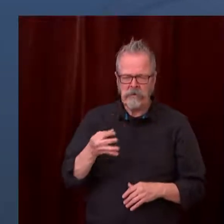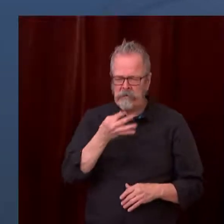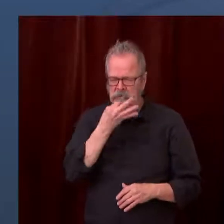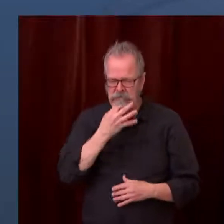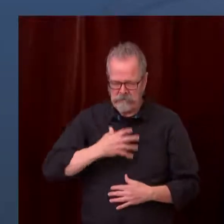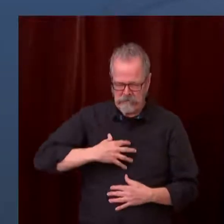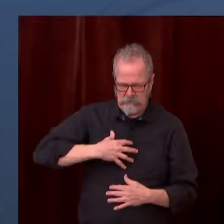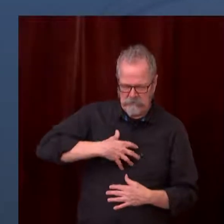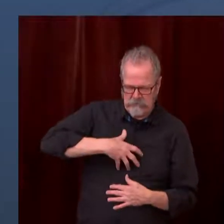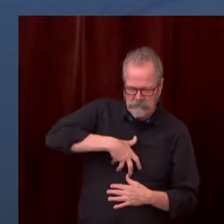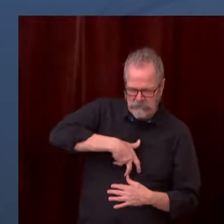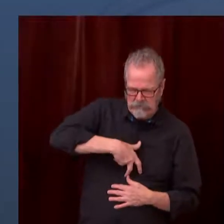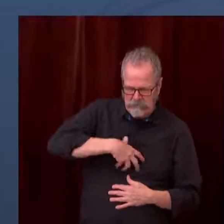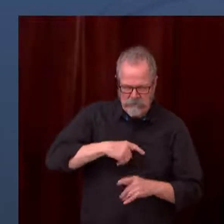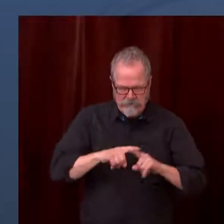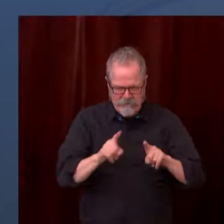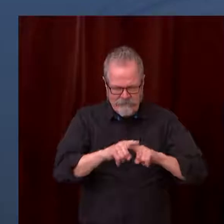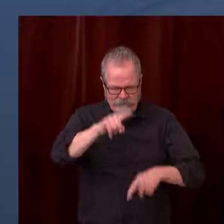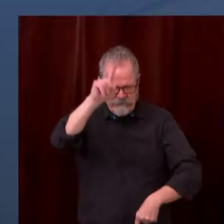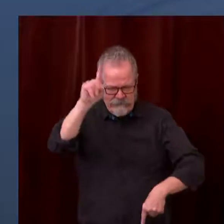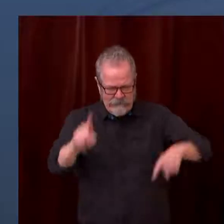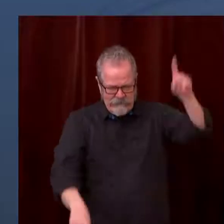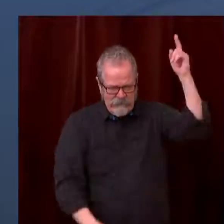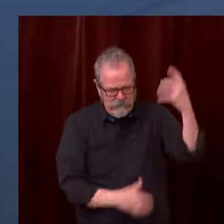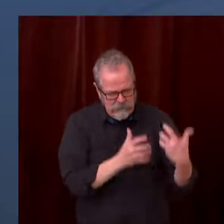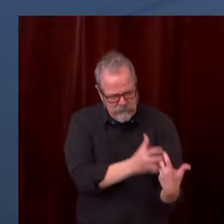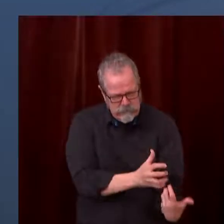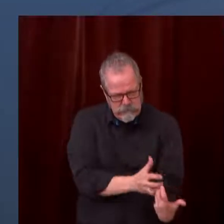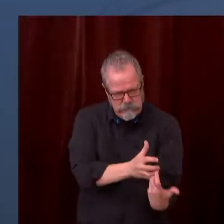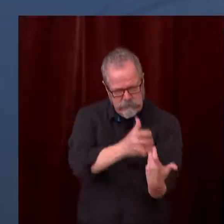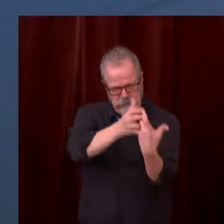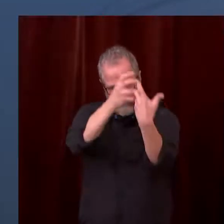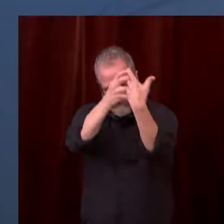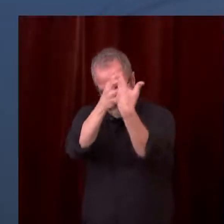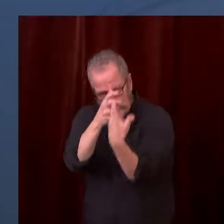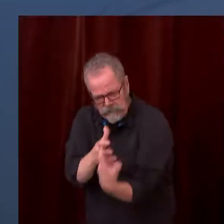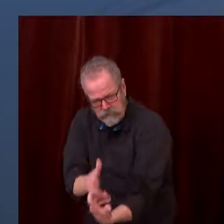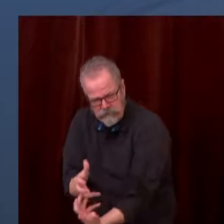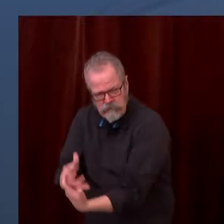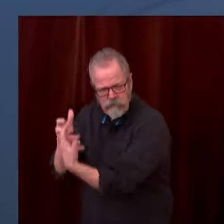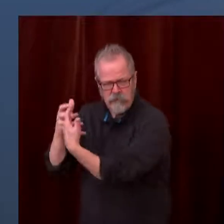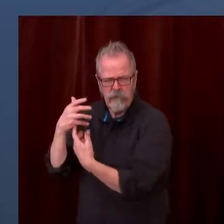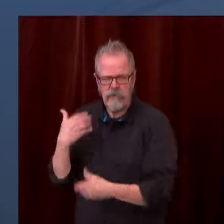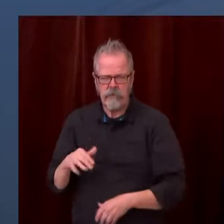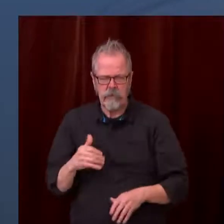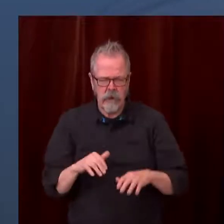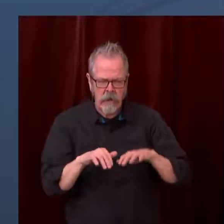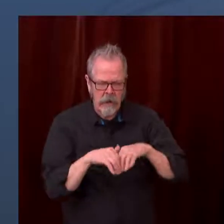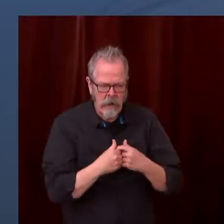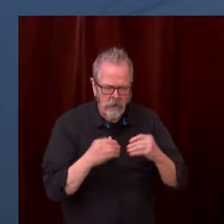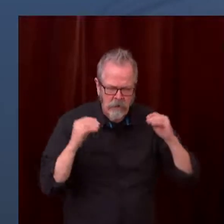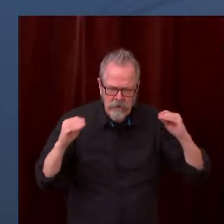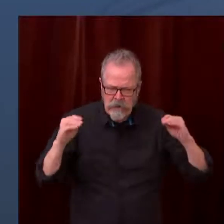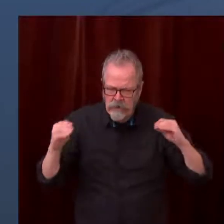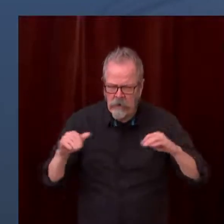out trying to keep the attention of these 8 and 9-year-olds to keep them focused on their learning. And I've seen that firsthand, and I